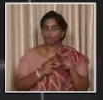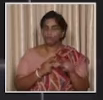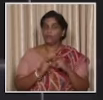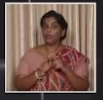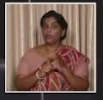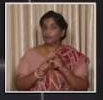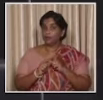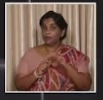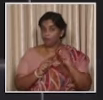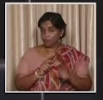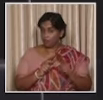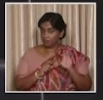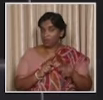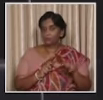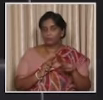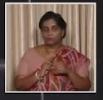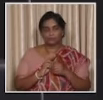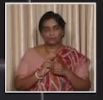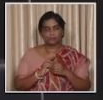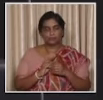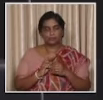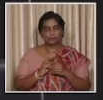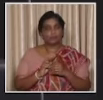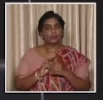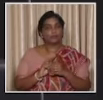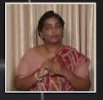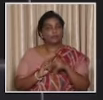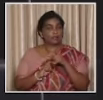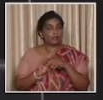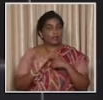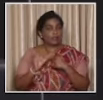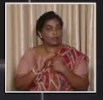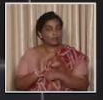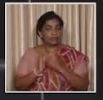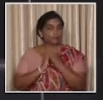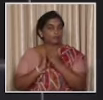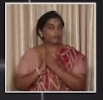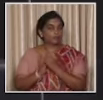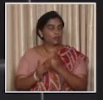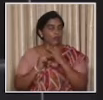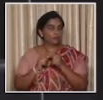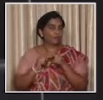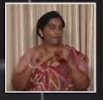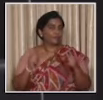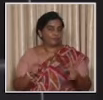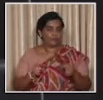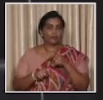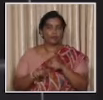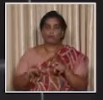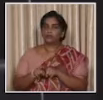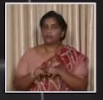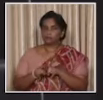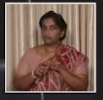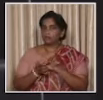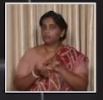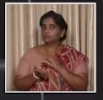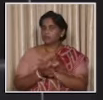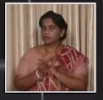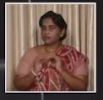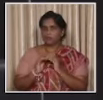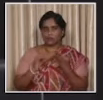the provisions of the act itself. Act gives certain powers to the general